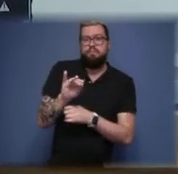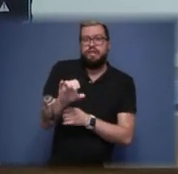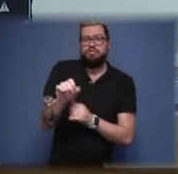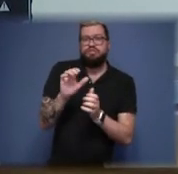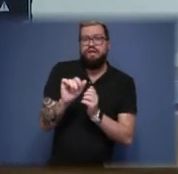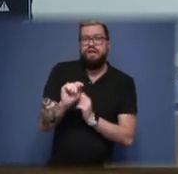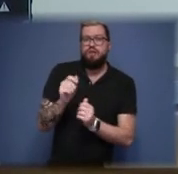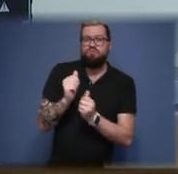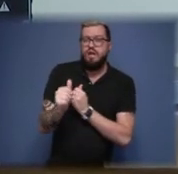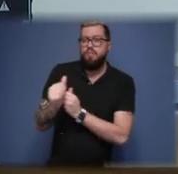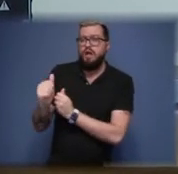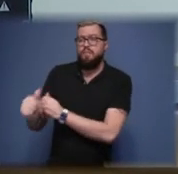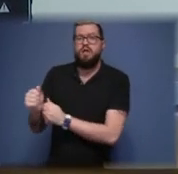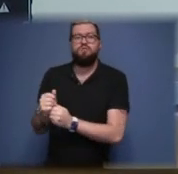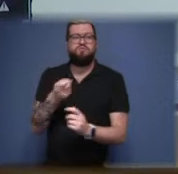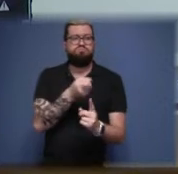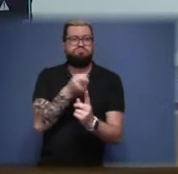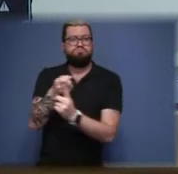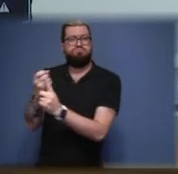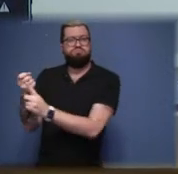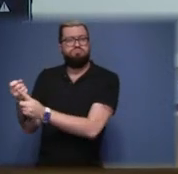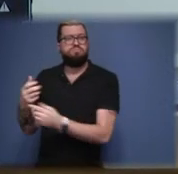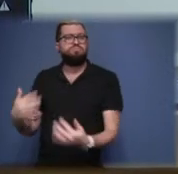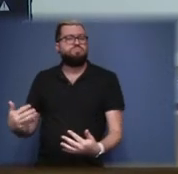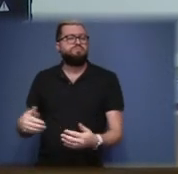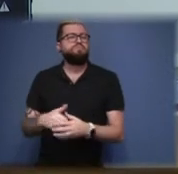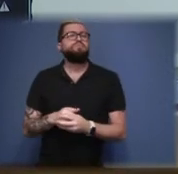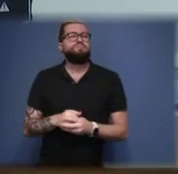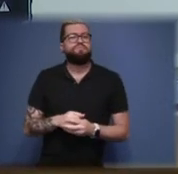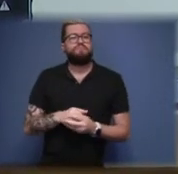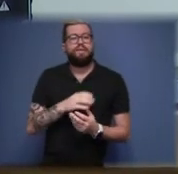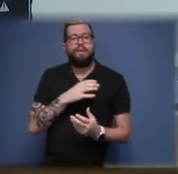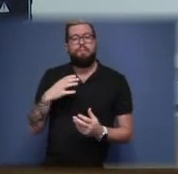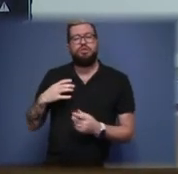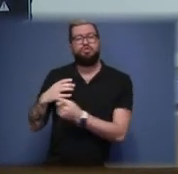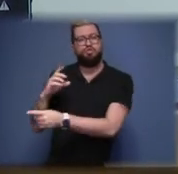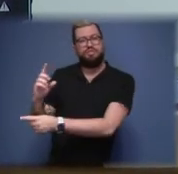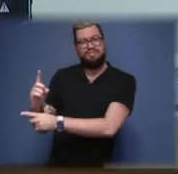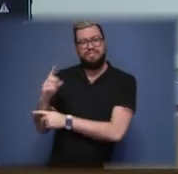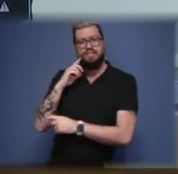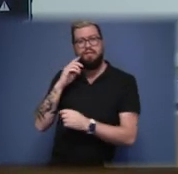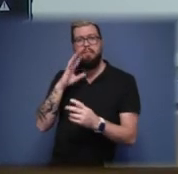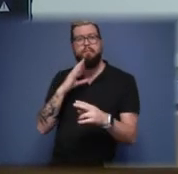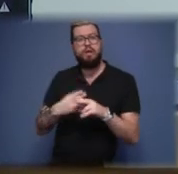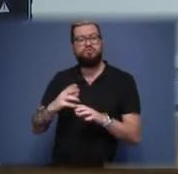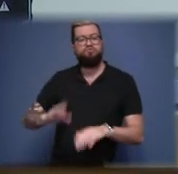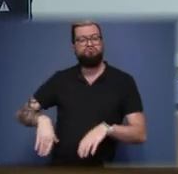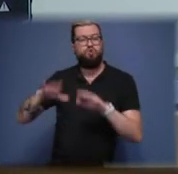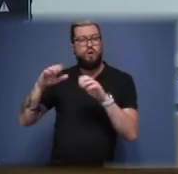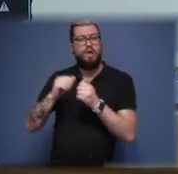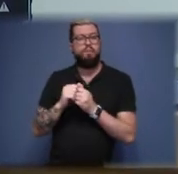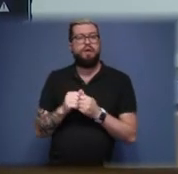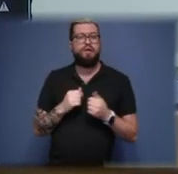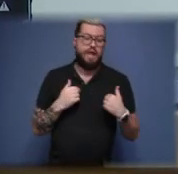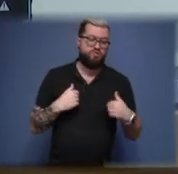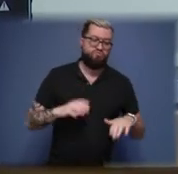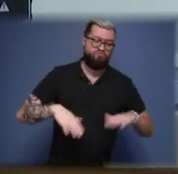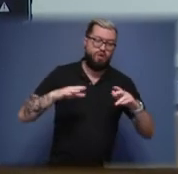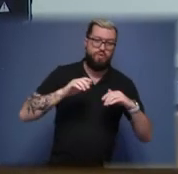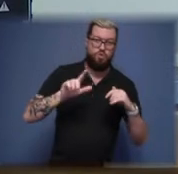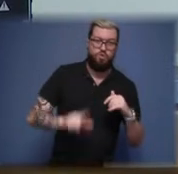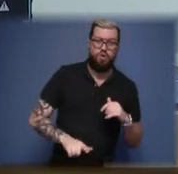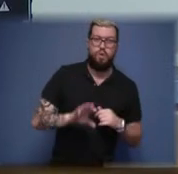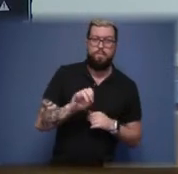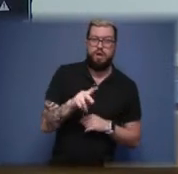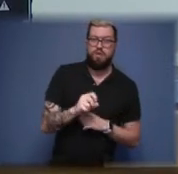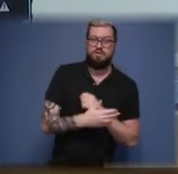a sizable impact. Commissioner DiGirolamo mentioned, growing up as a kid, and I grew up in Lower Bucks County as well, born and